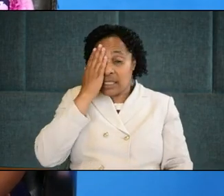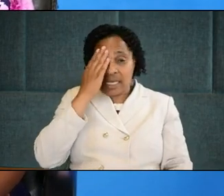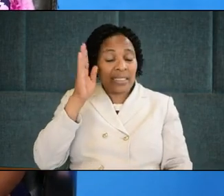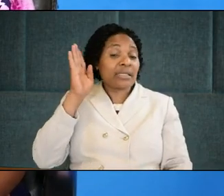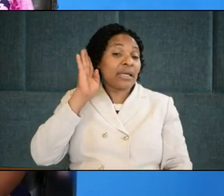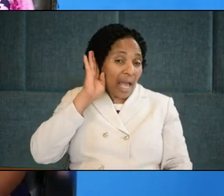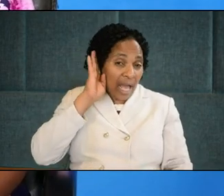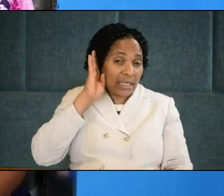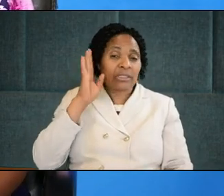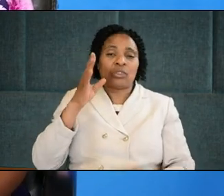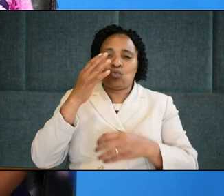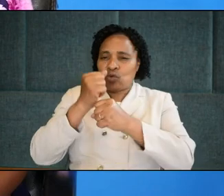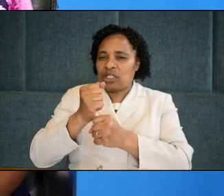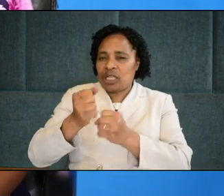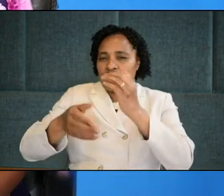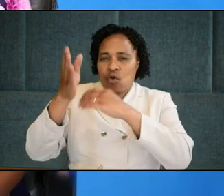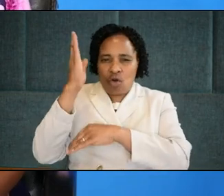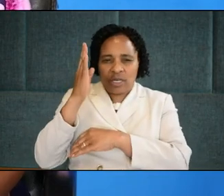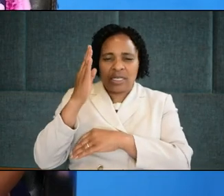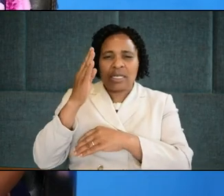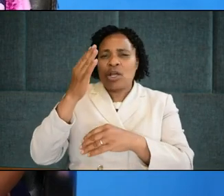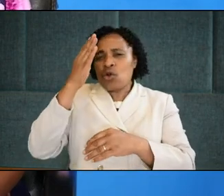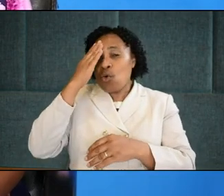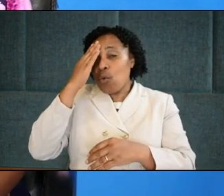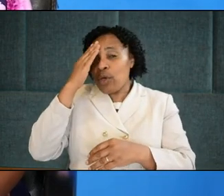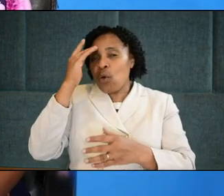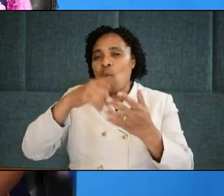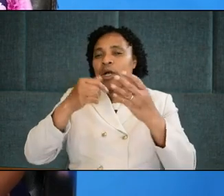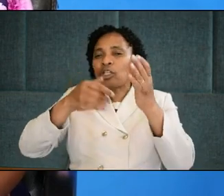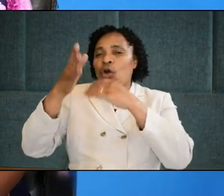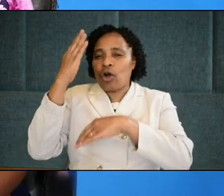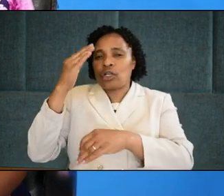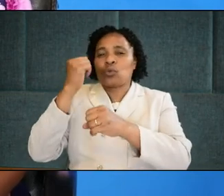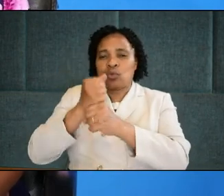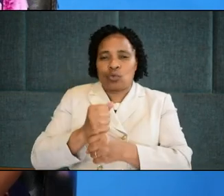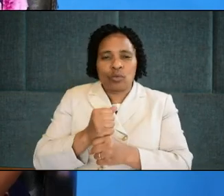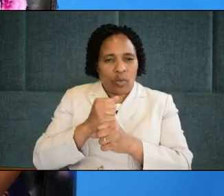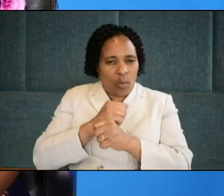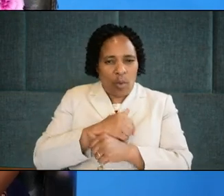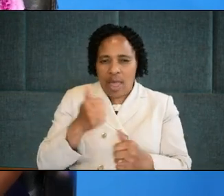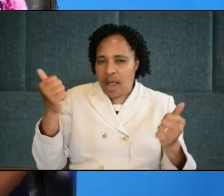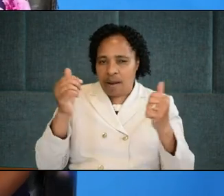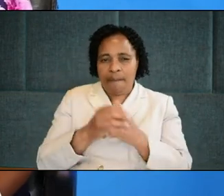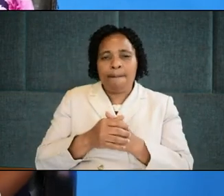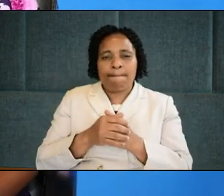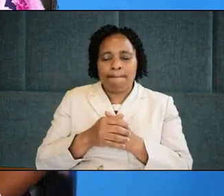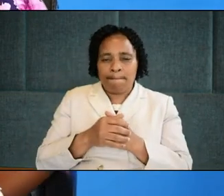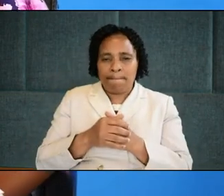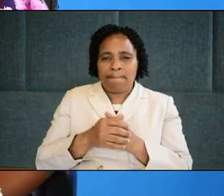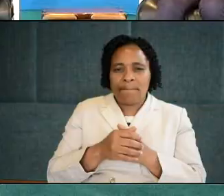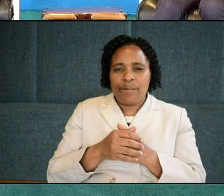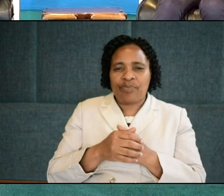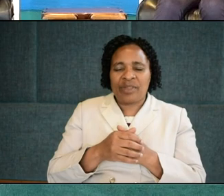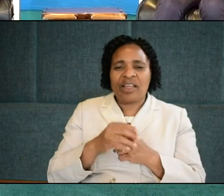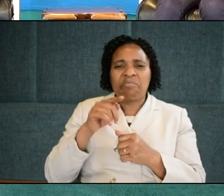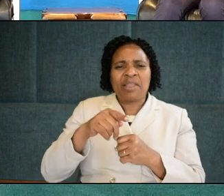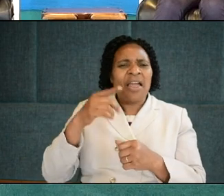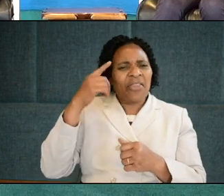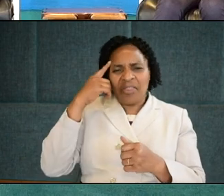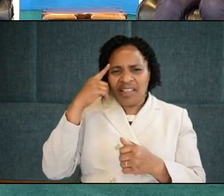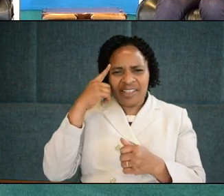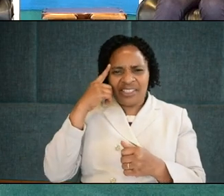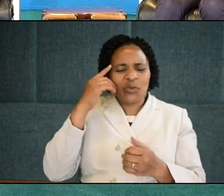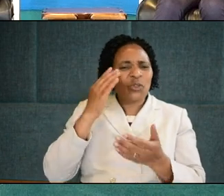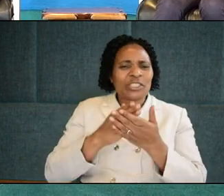that God knows what he's going to do. And we'd better trust him on this one. Yeah, I think it was a really,